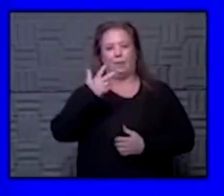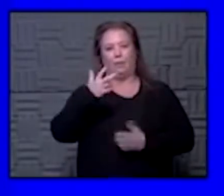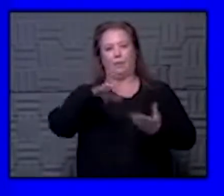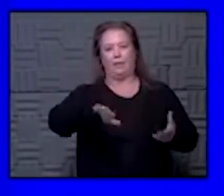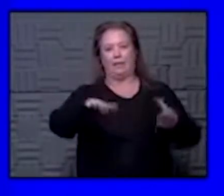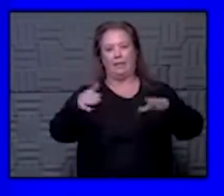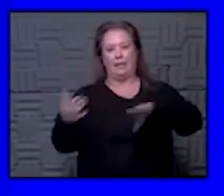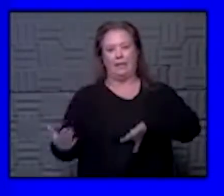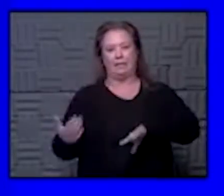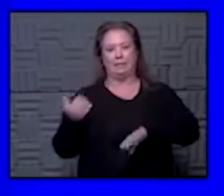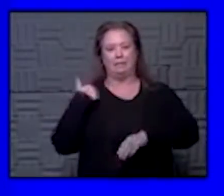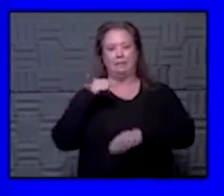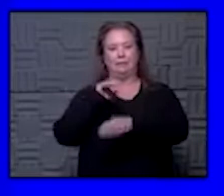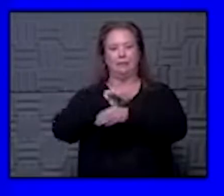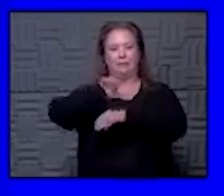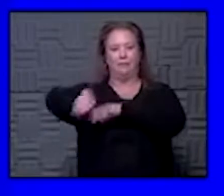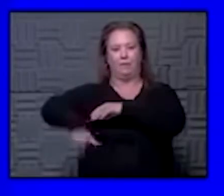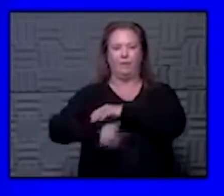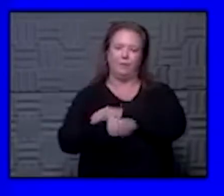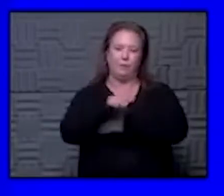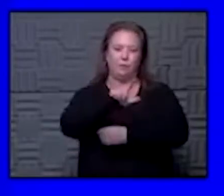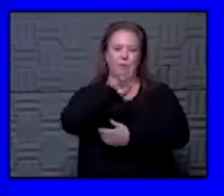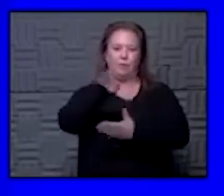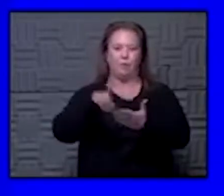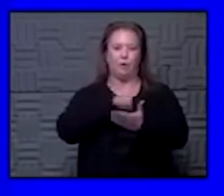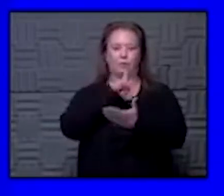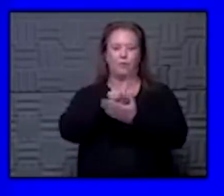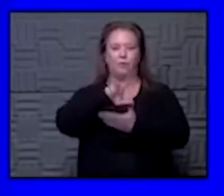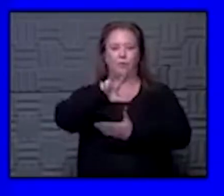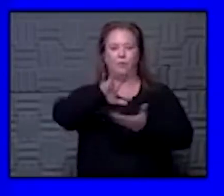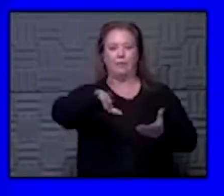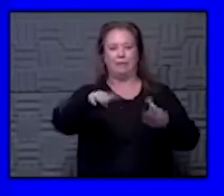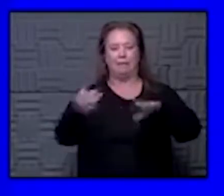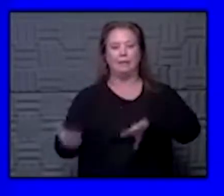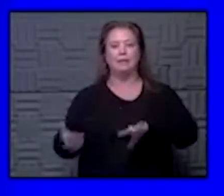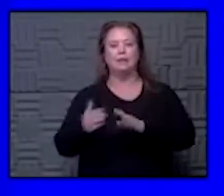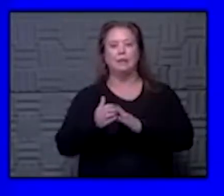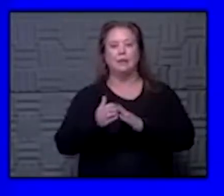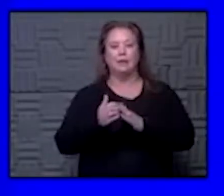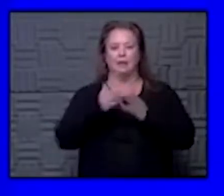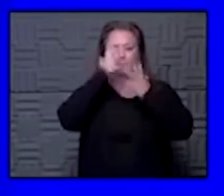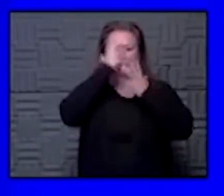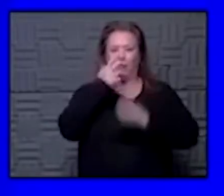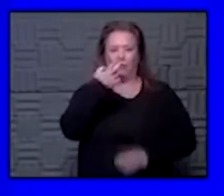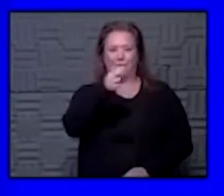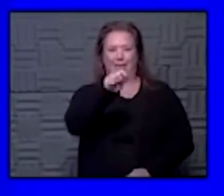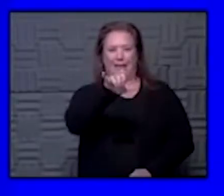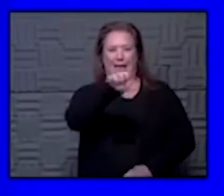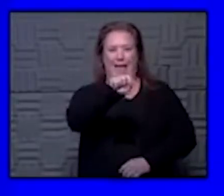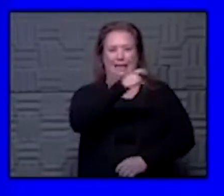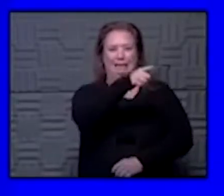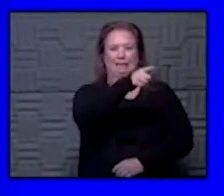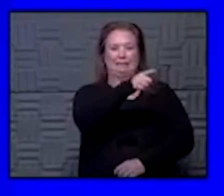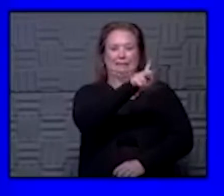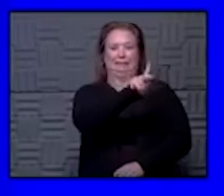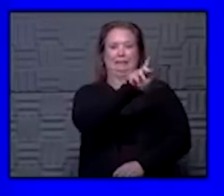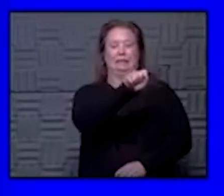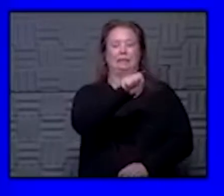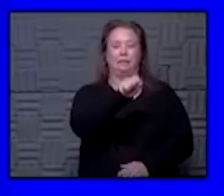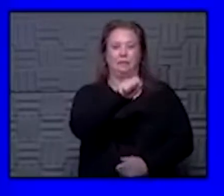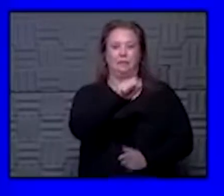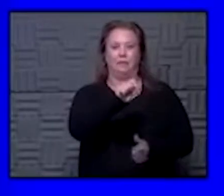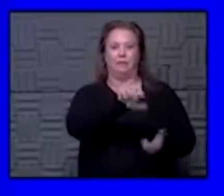deaths overnight or within the last 24 hours as well. Unfortunately, Hays is having an increase too, though. They do